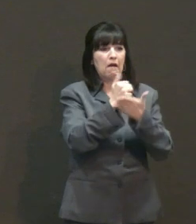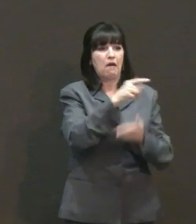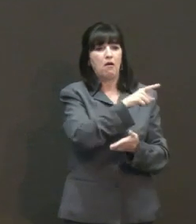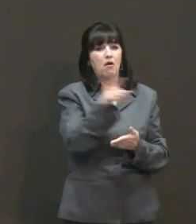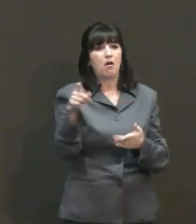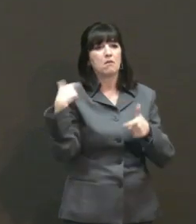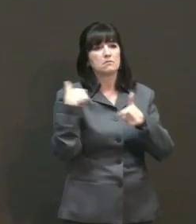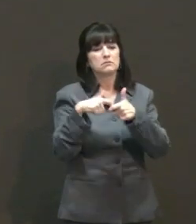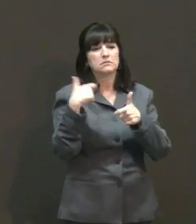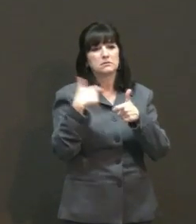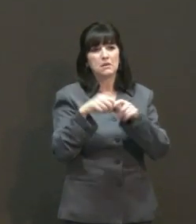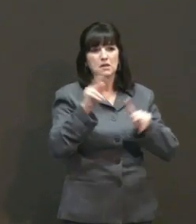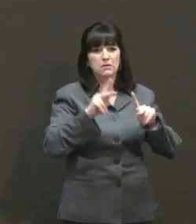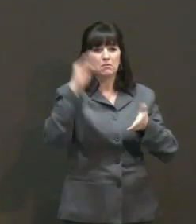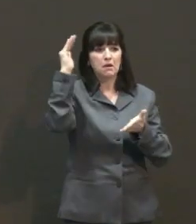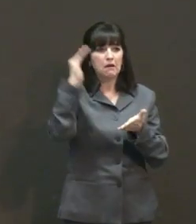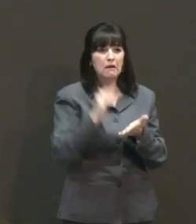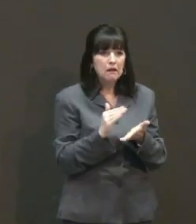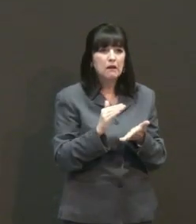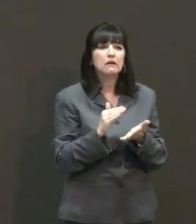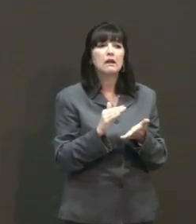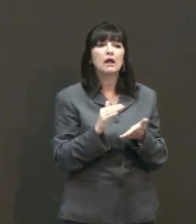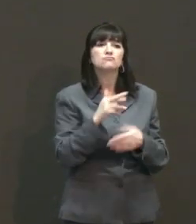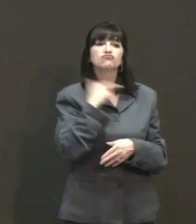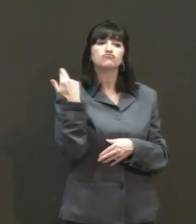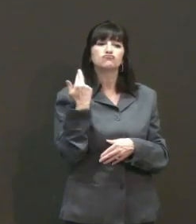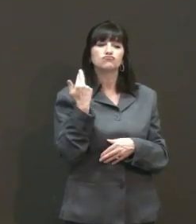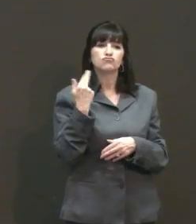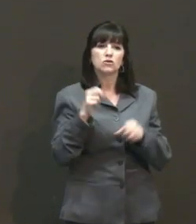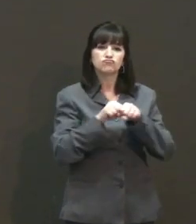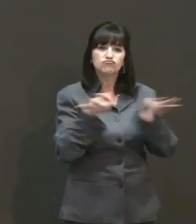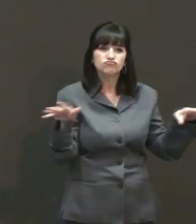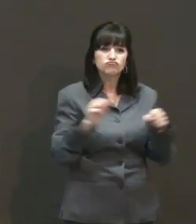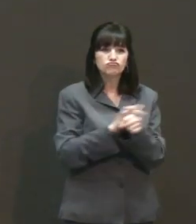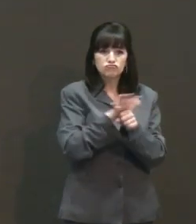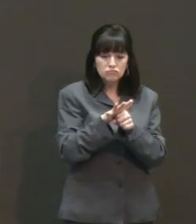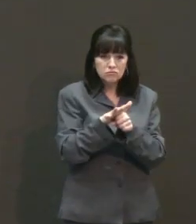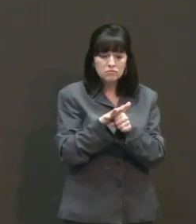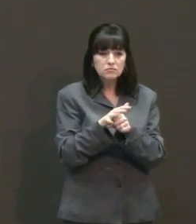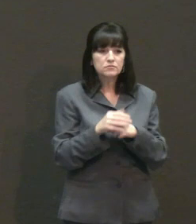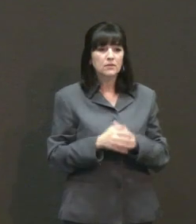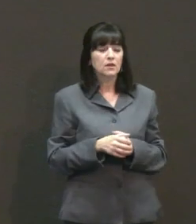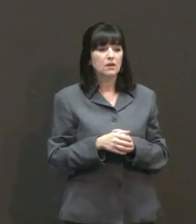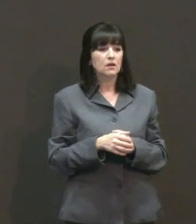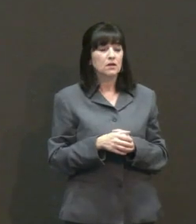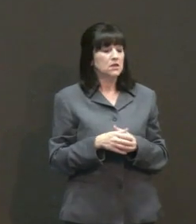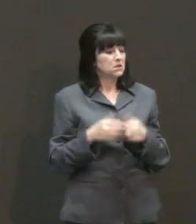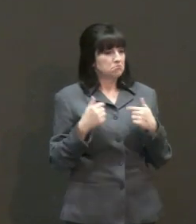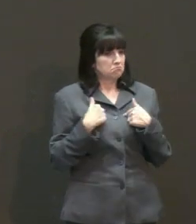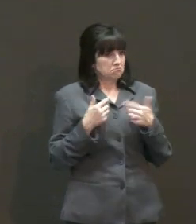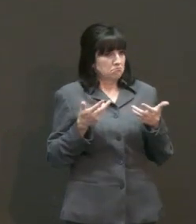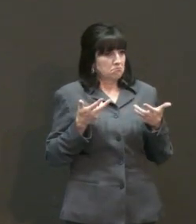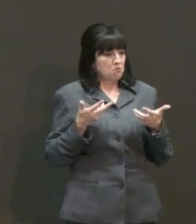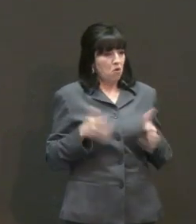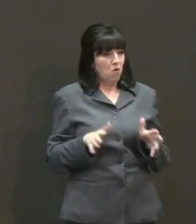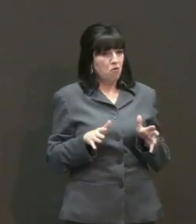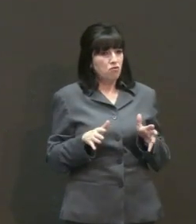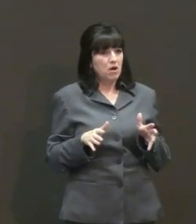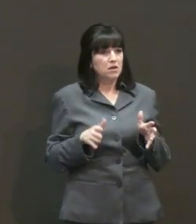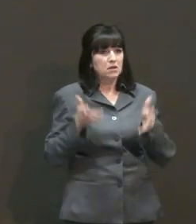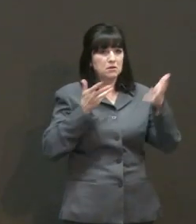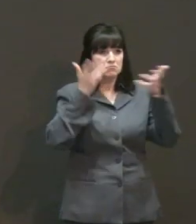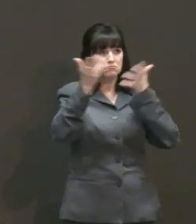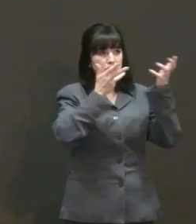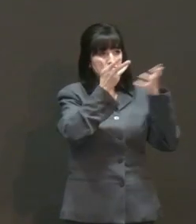the appropriate, by the orders and implementing protections for their workers